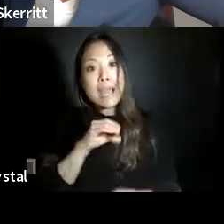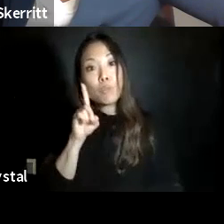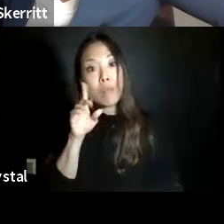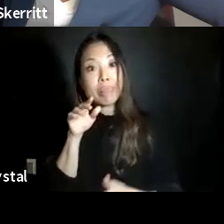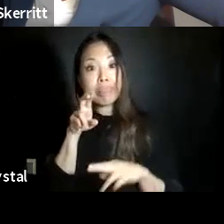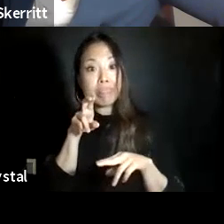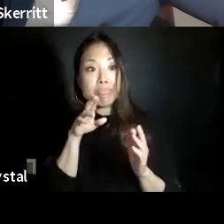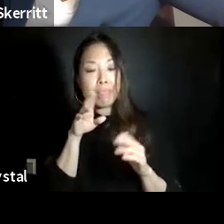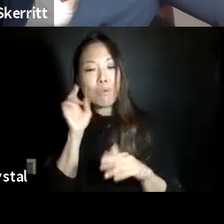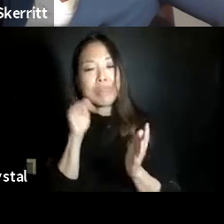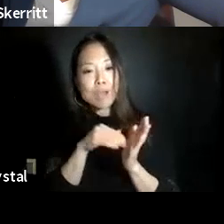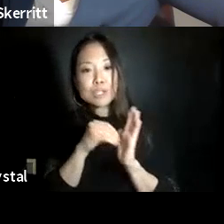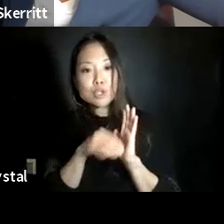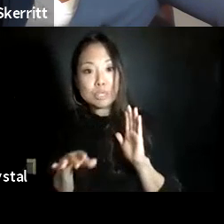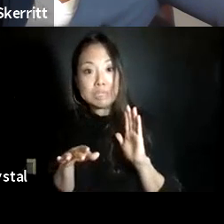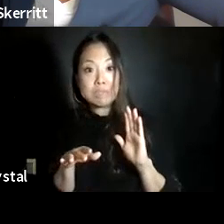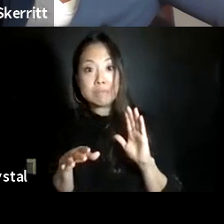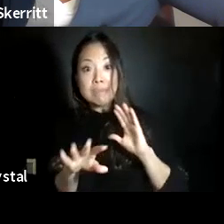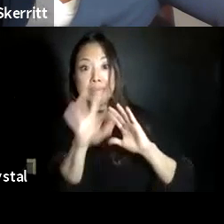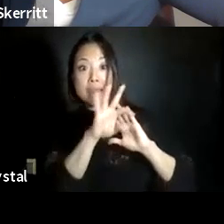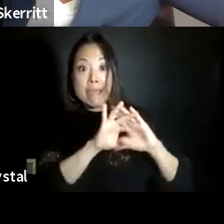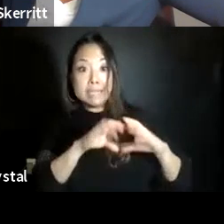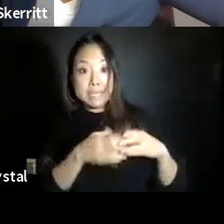into those seats, potentially there could be